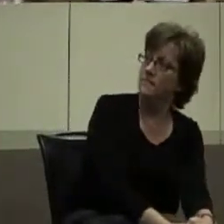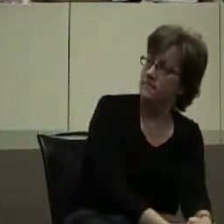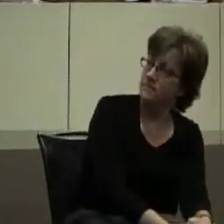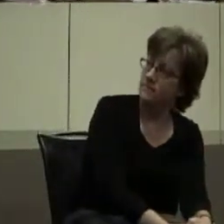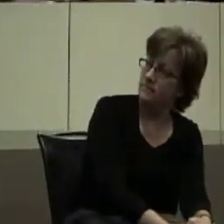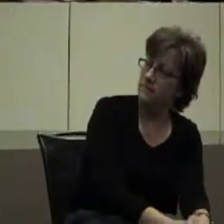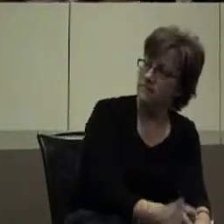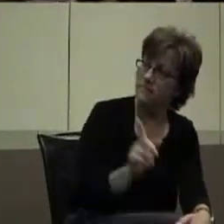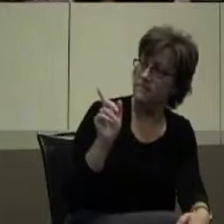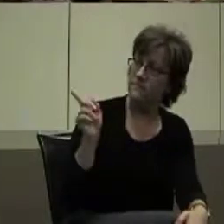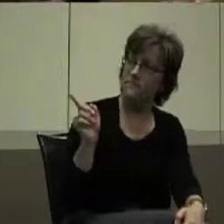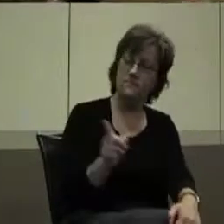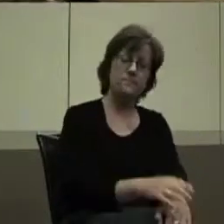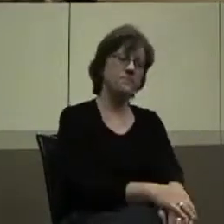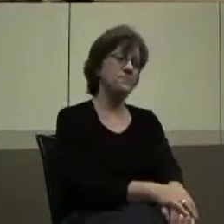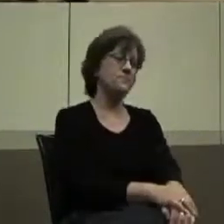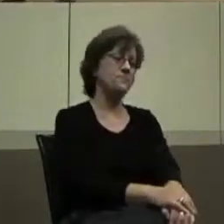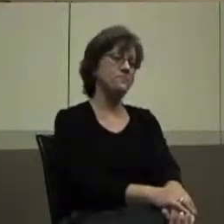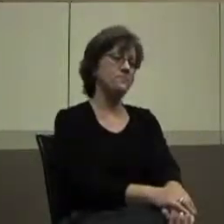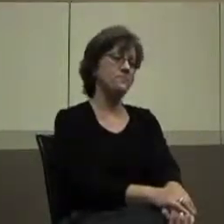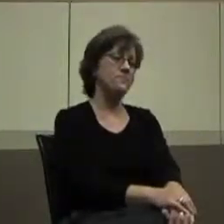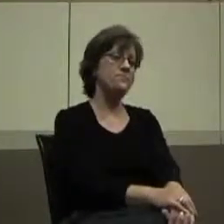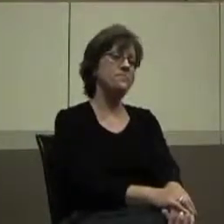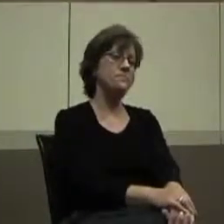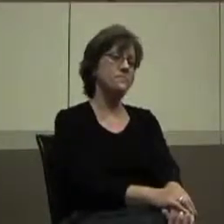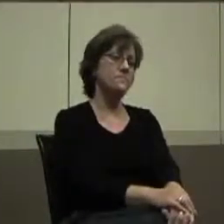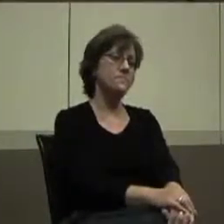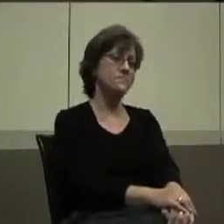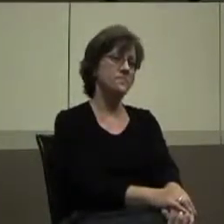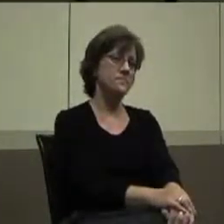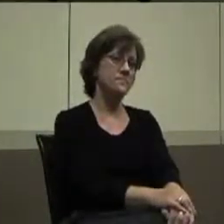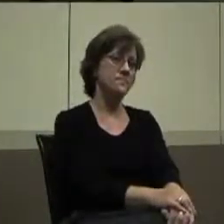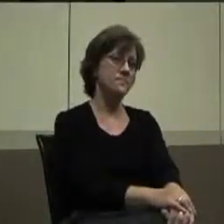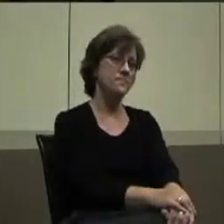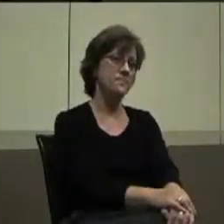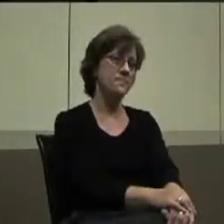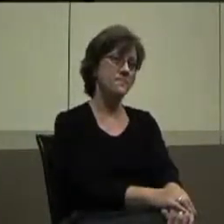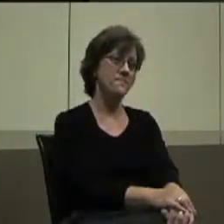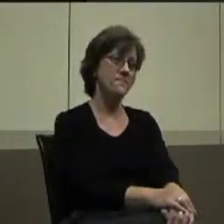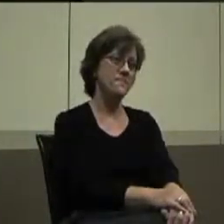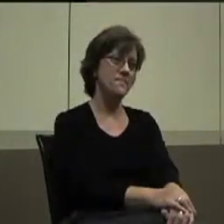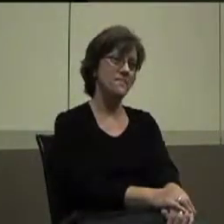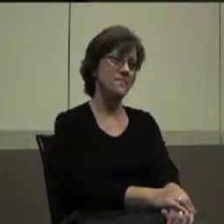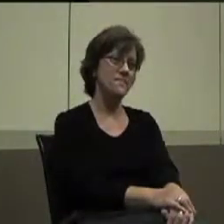Right here. Let me make it a little bigger.